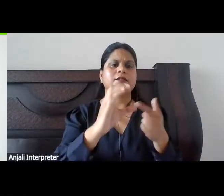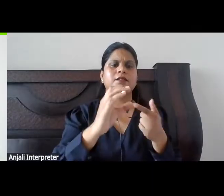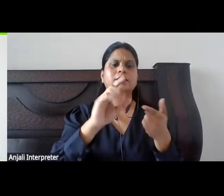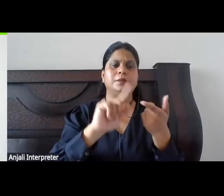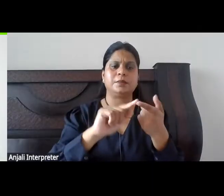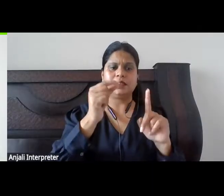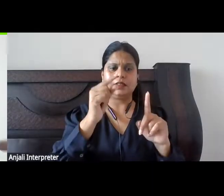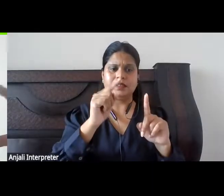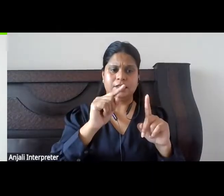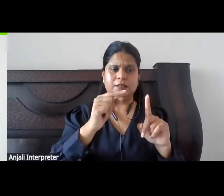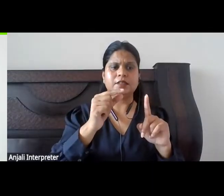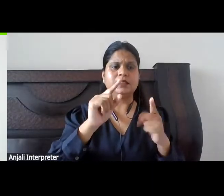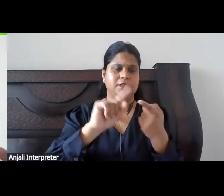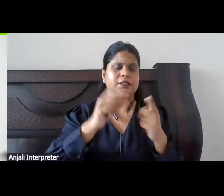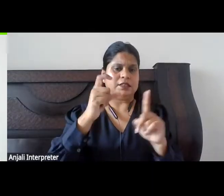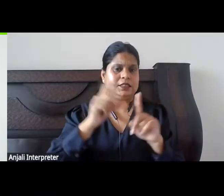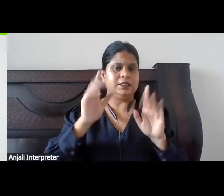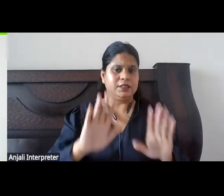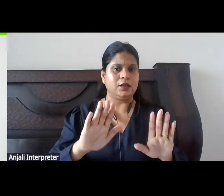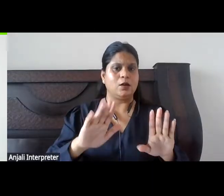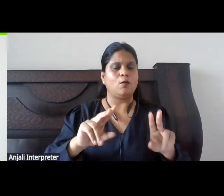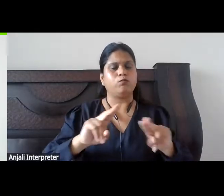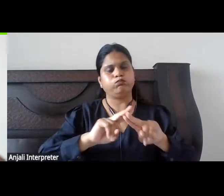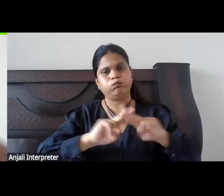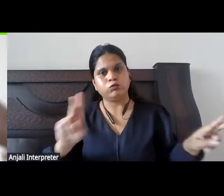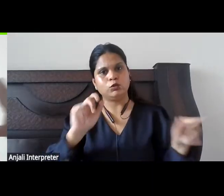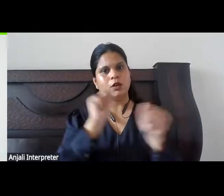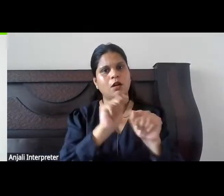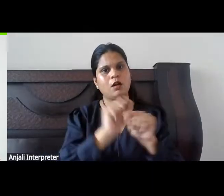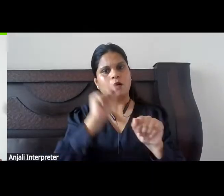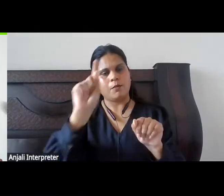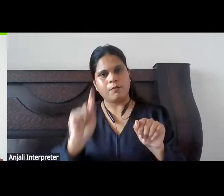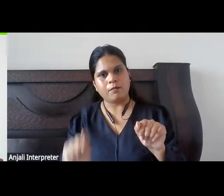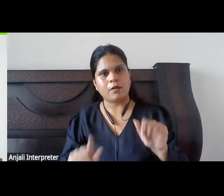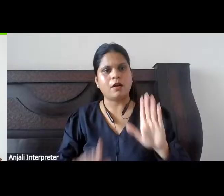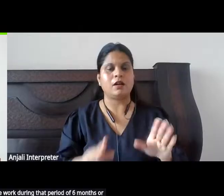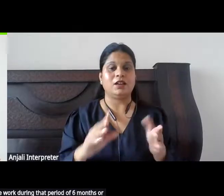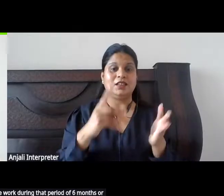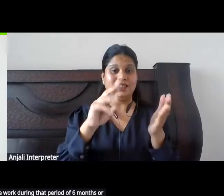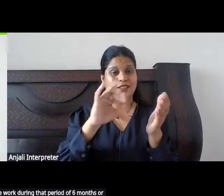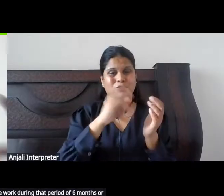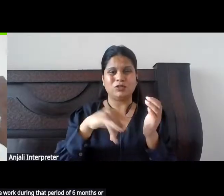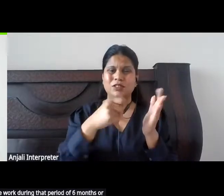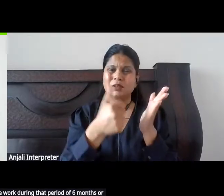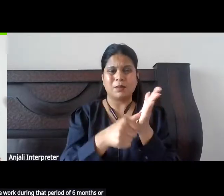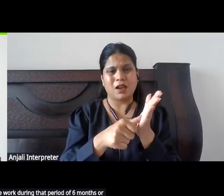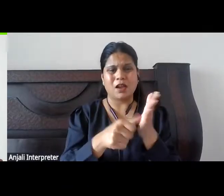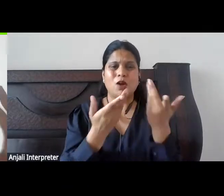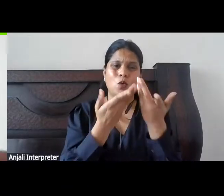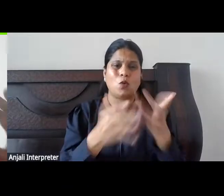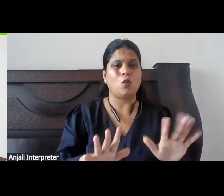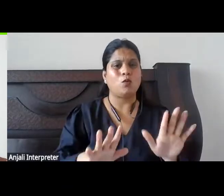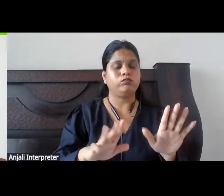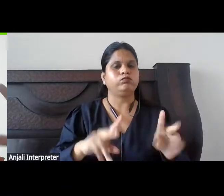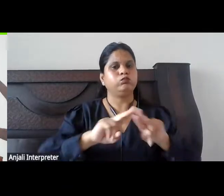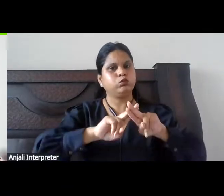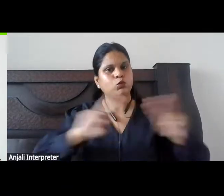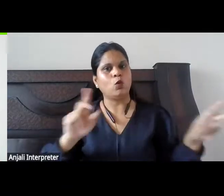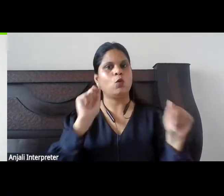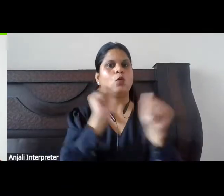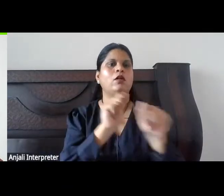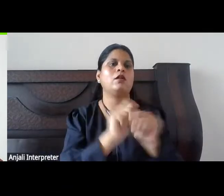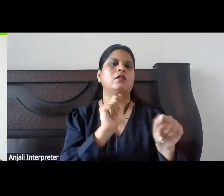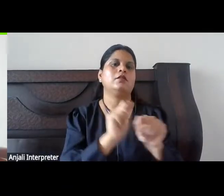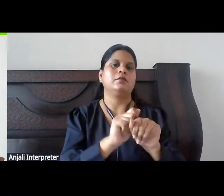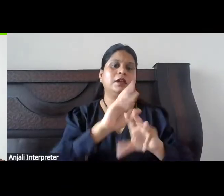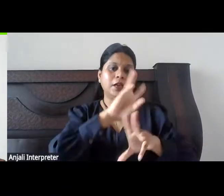a full-time work during that period of 6 months or something, where it was a full-time work of people